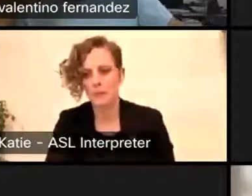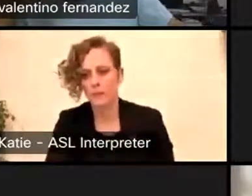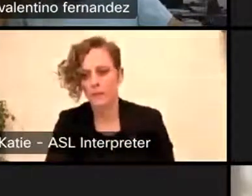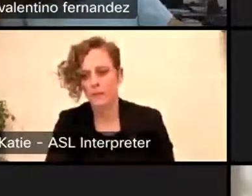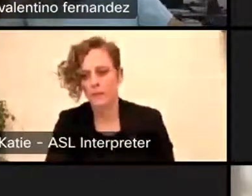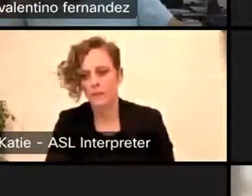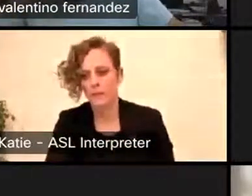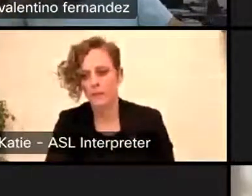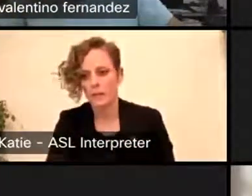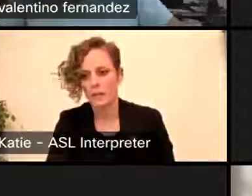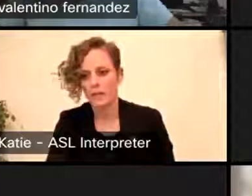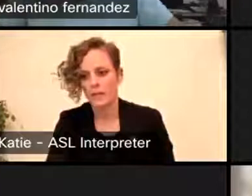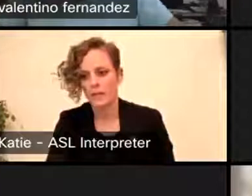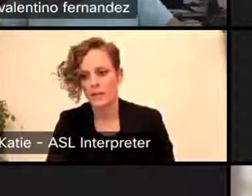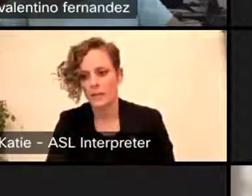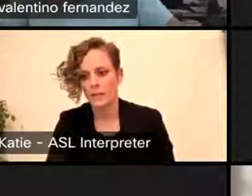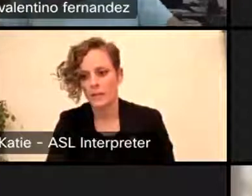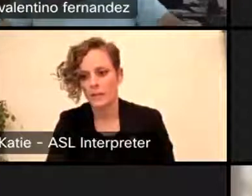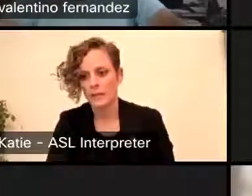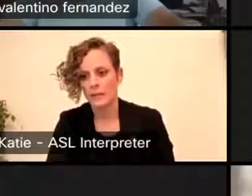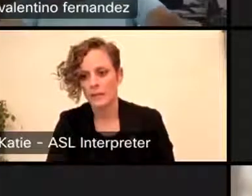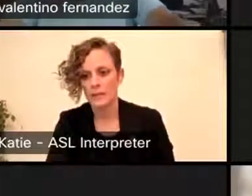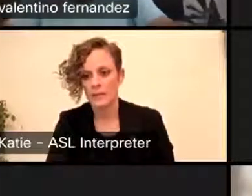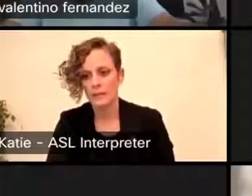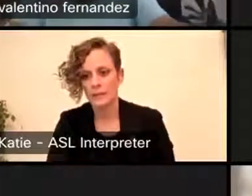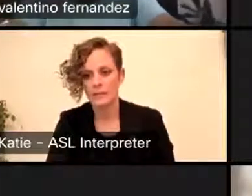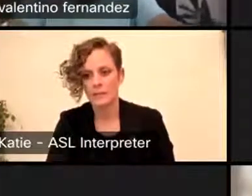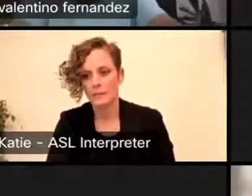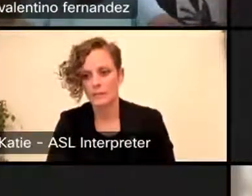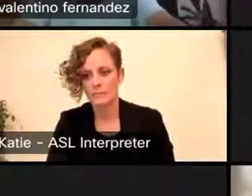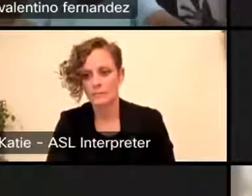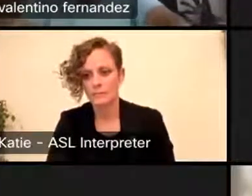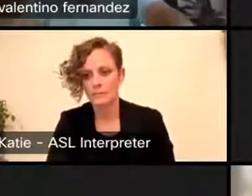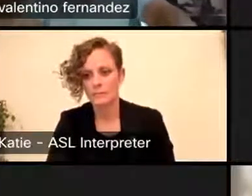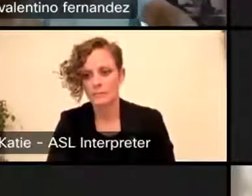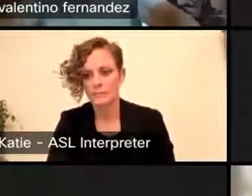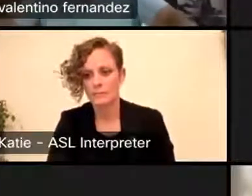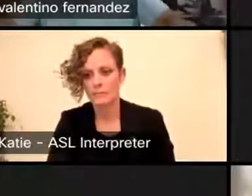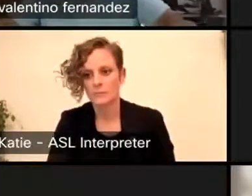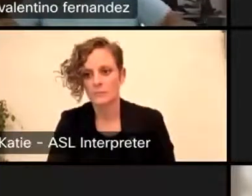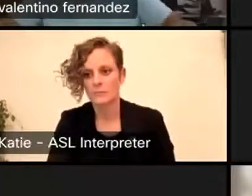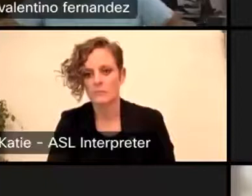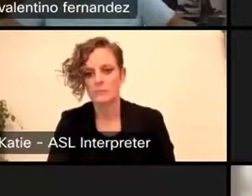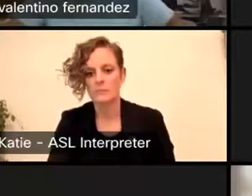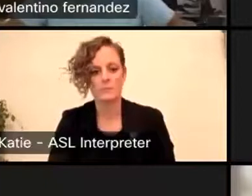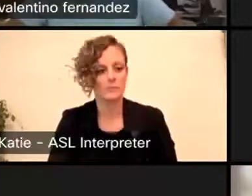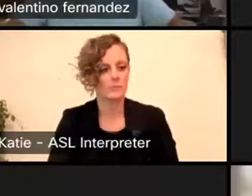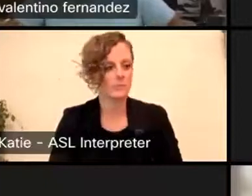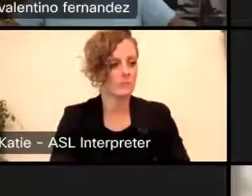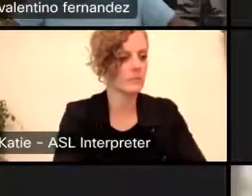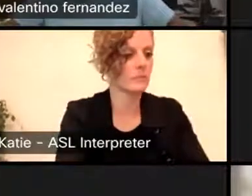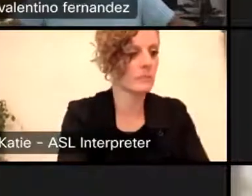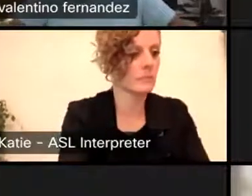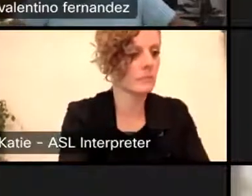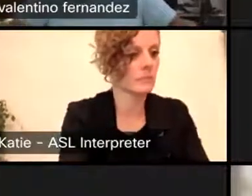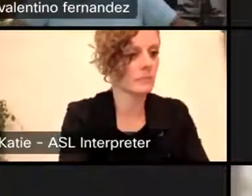folks about 1 more minute, Ms. Tracy. Okay. I used to be able to see everybody, and now I only see like 6